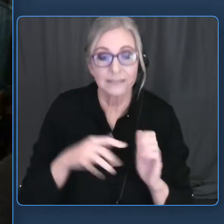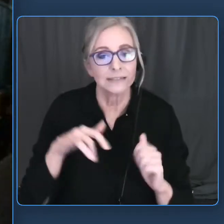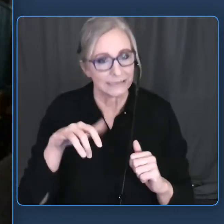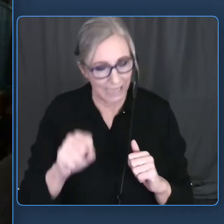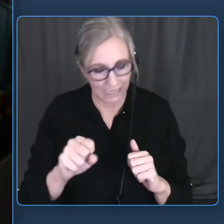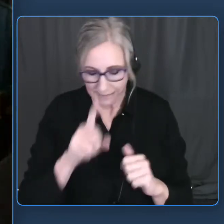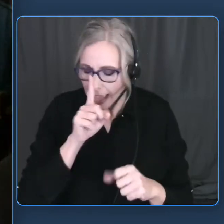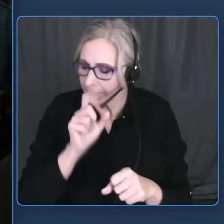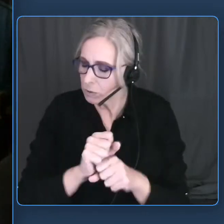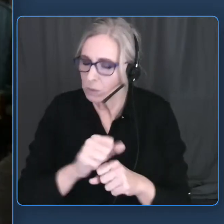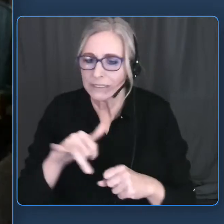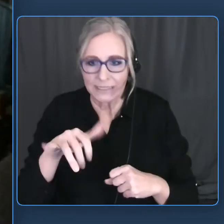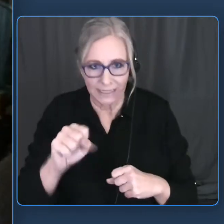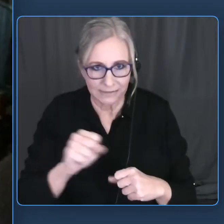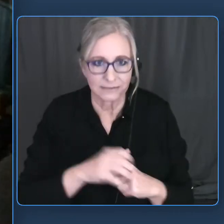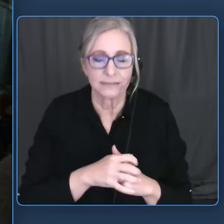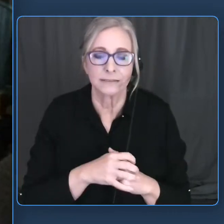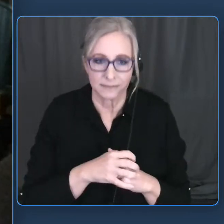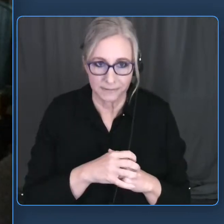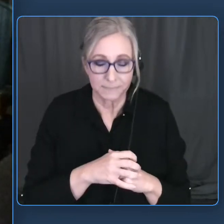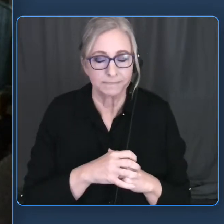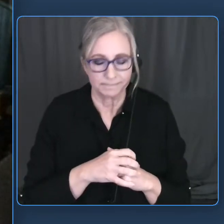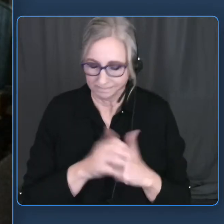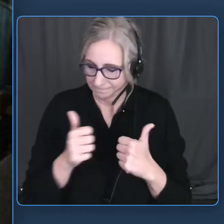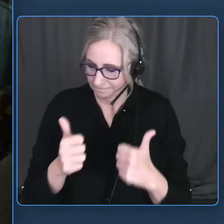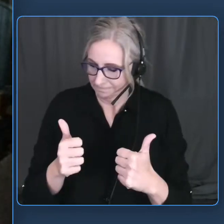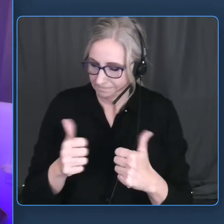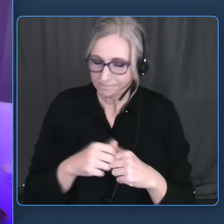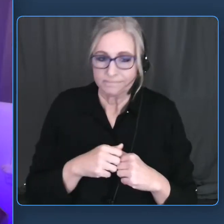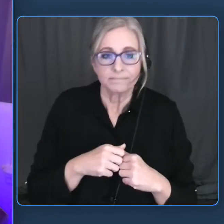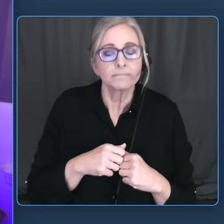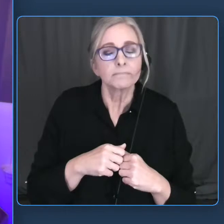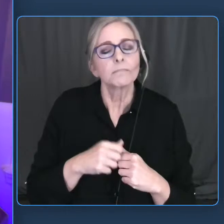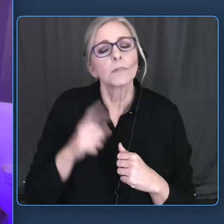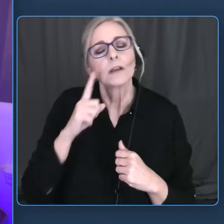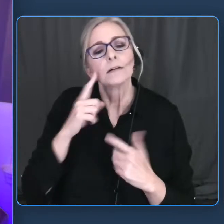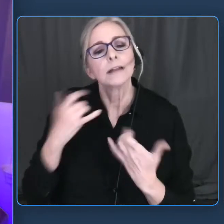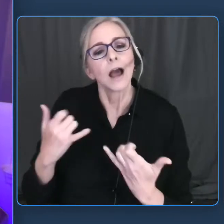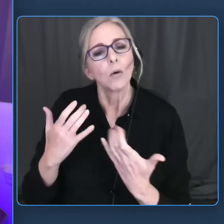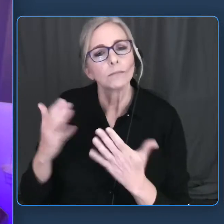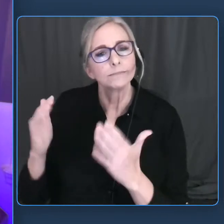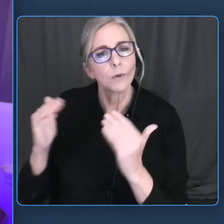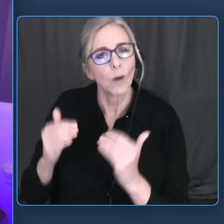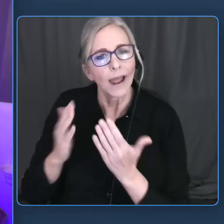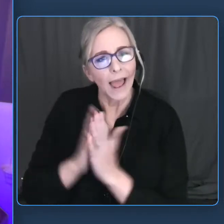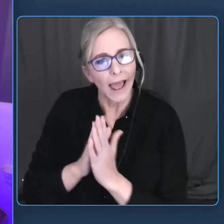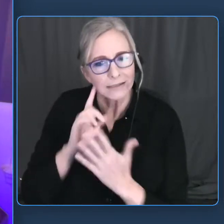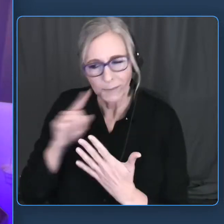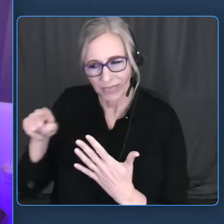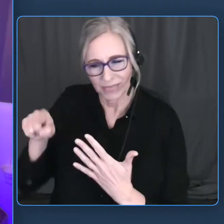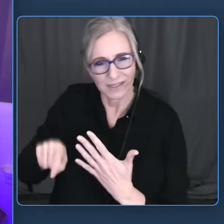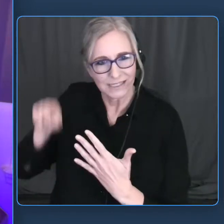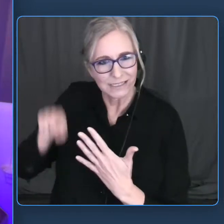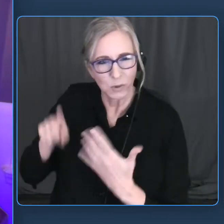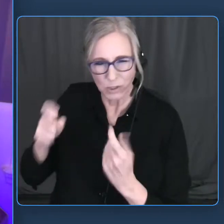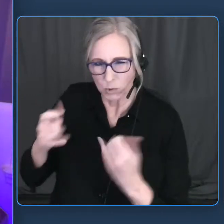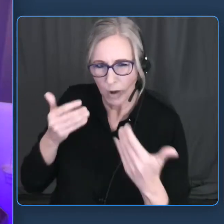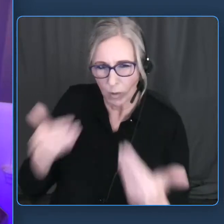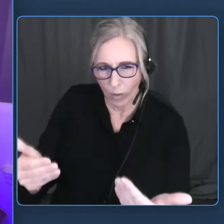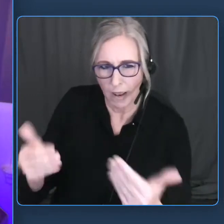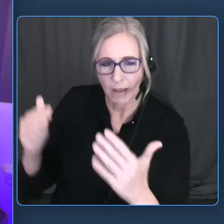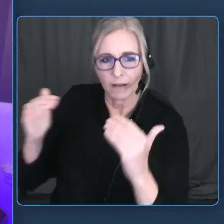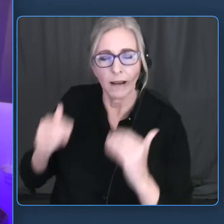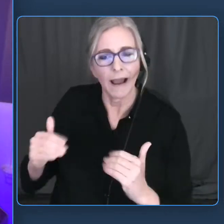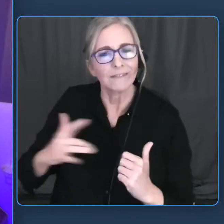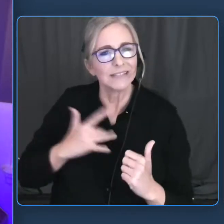yes, right? Absolutely. Got it. I want to jump into to some of these questions right away.